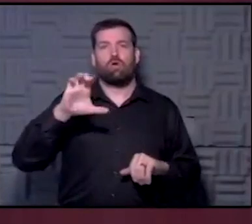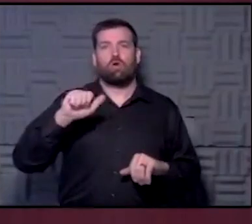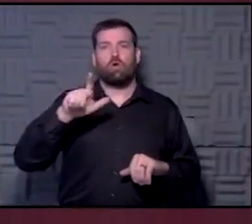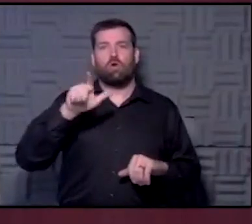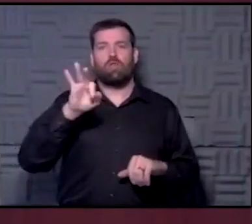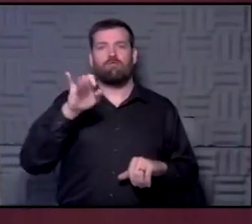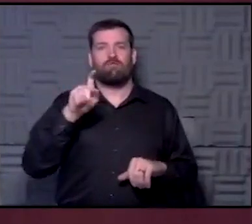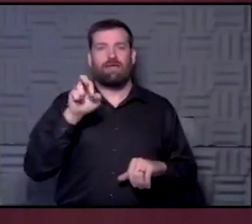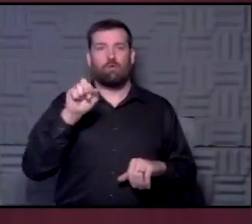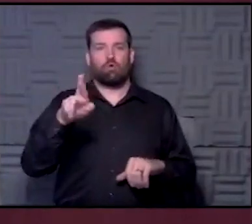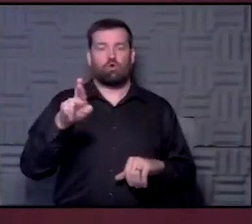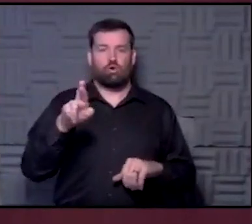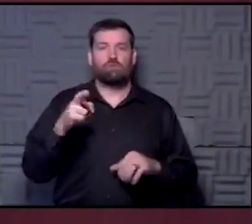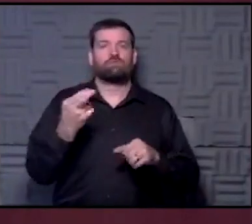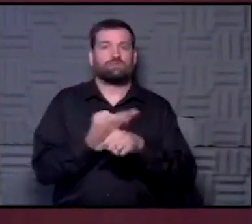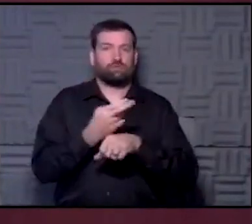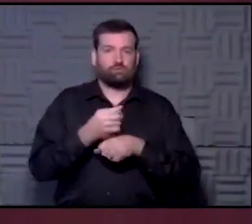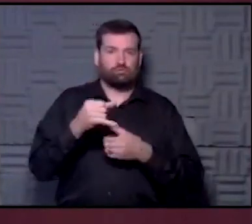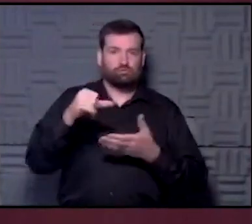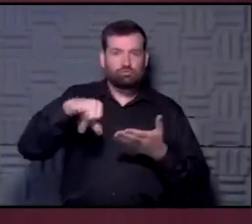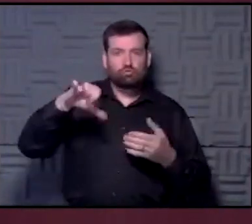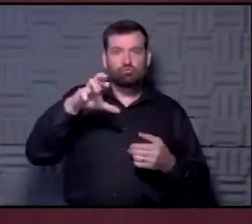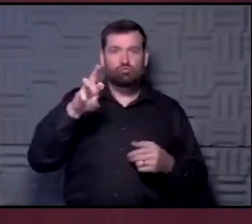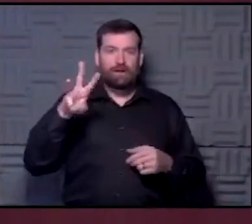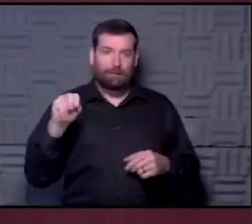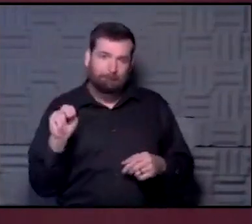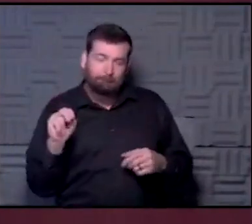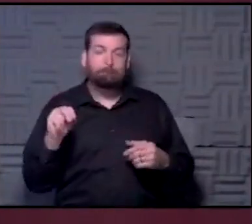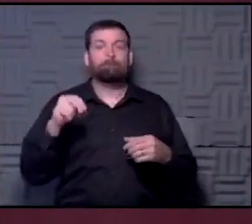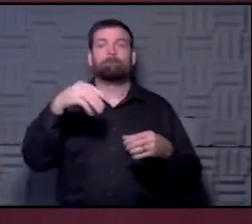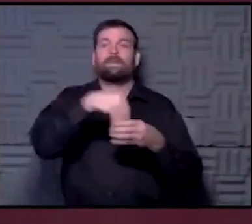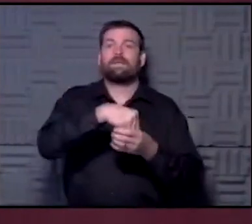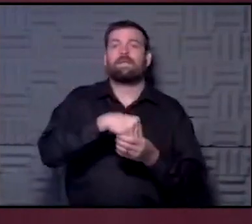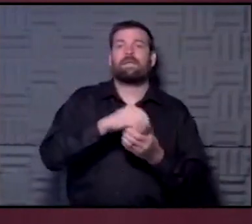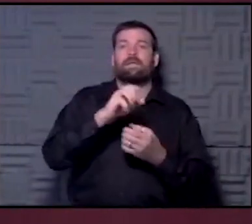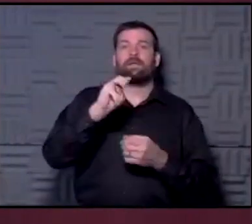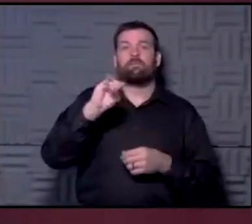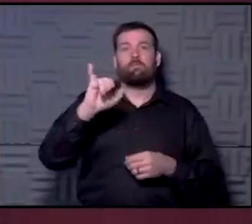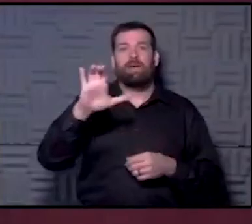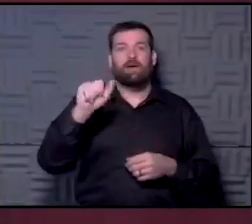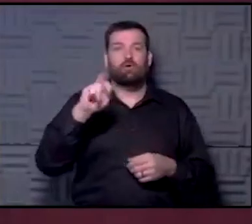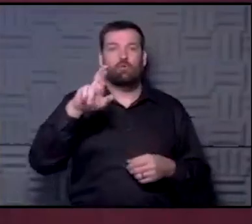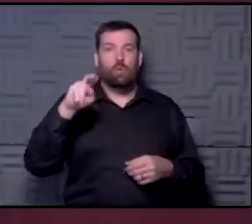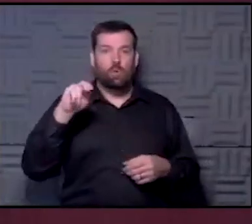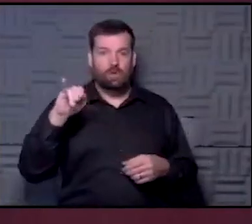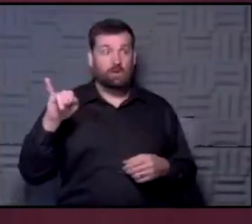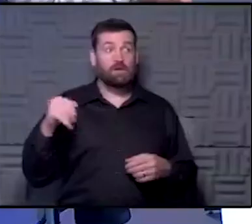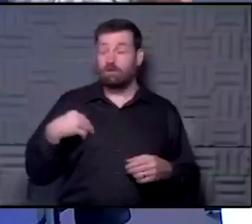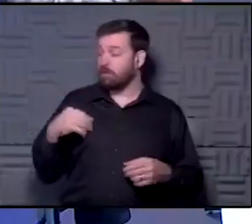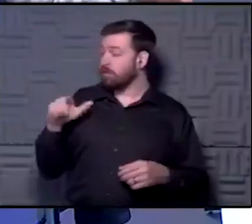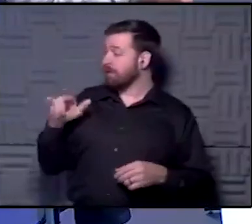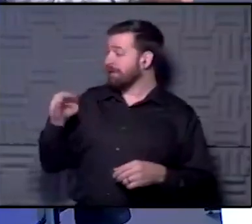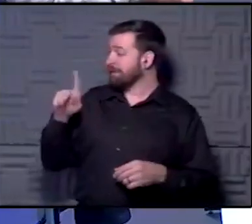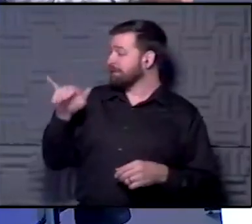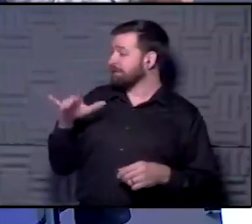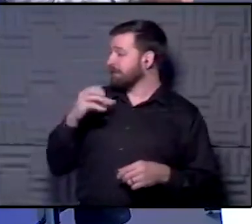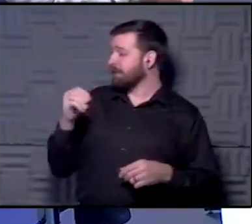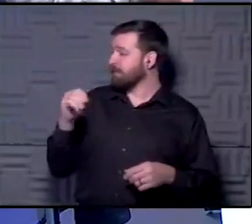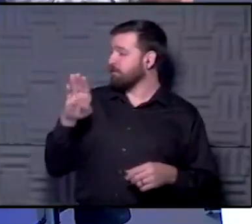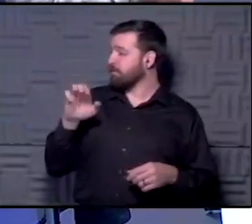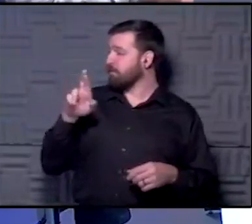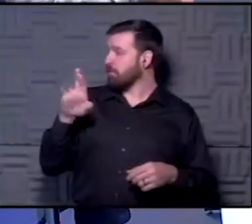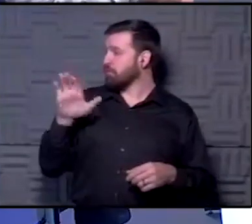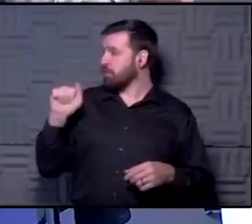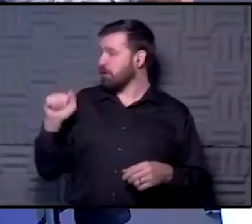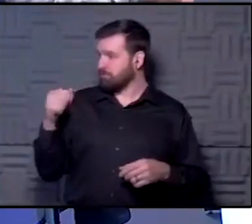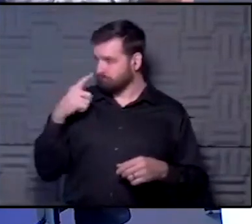white. You just cream it up and There you go. sneak it in macaroni. So Lindsay and Barbara are both asking if you would